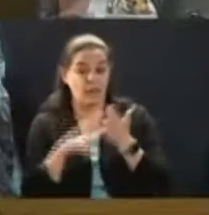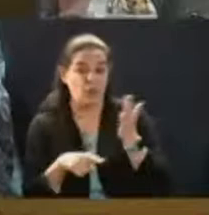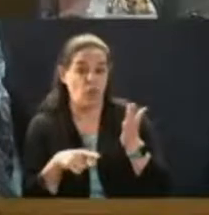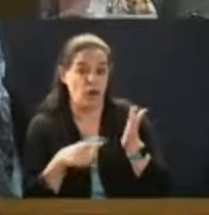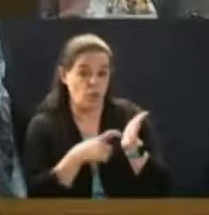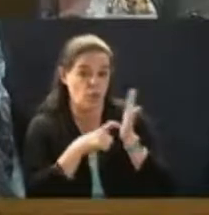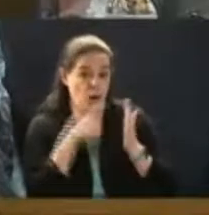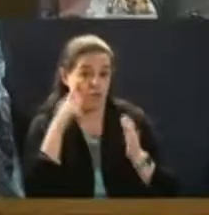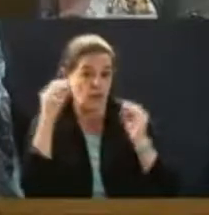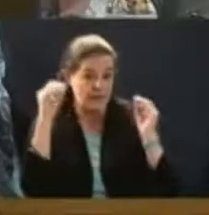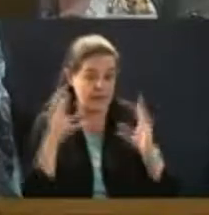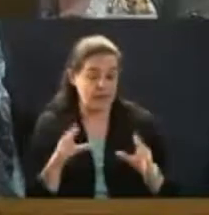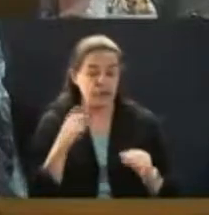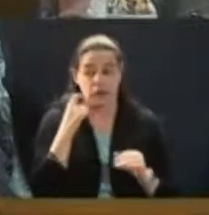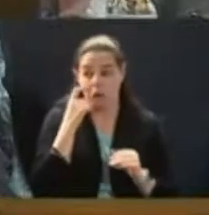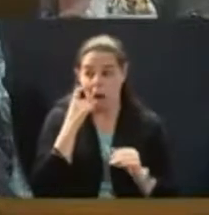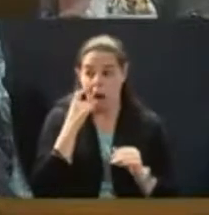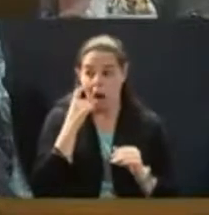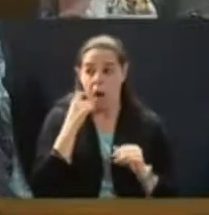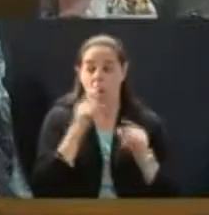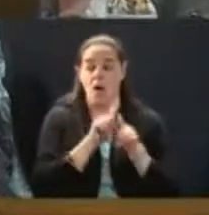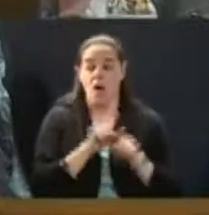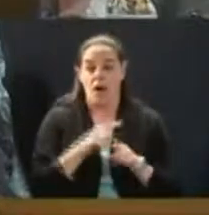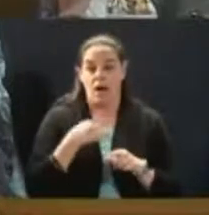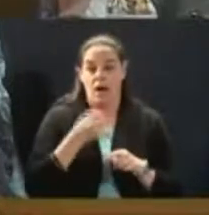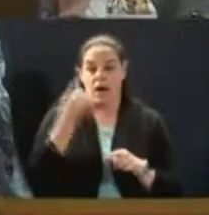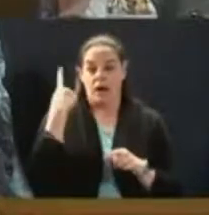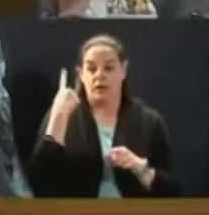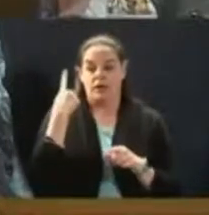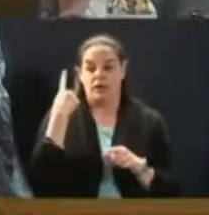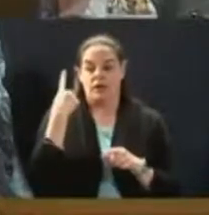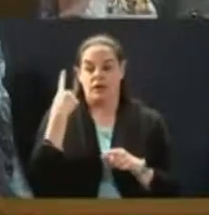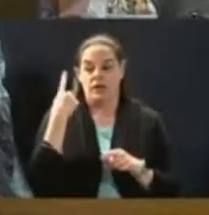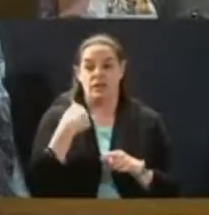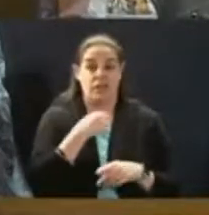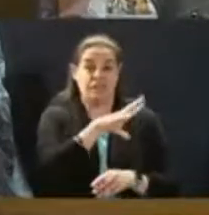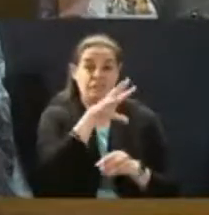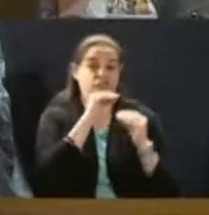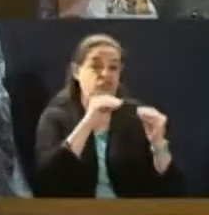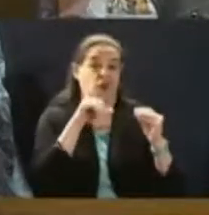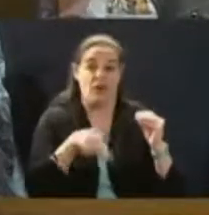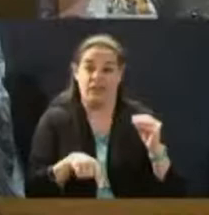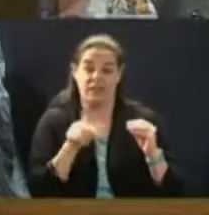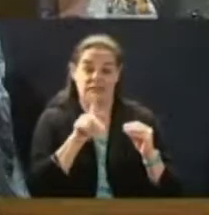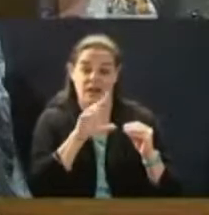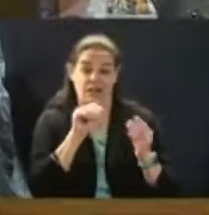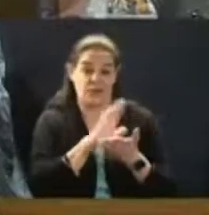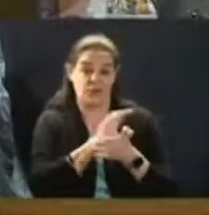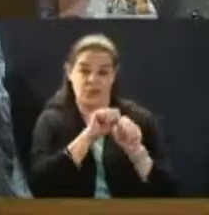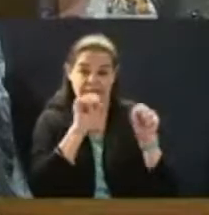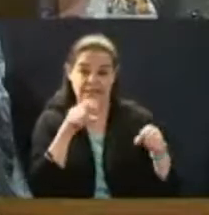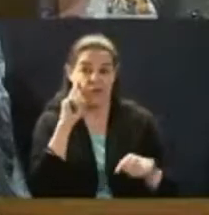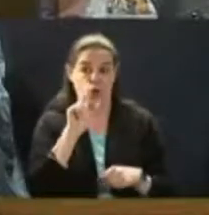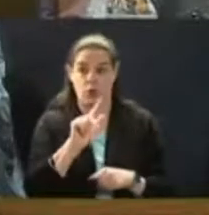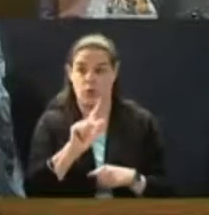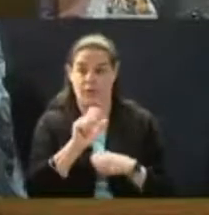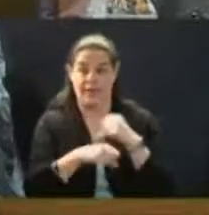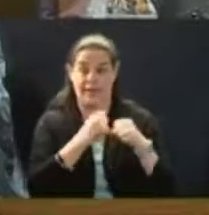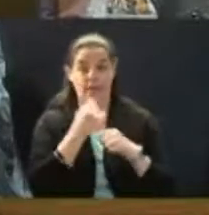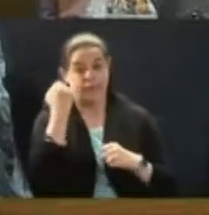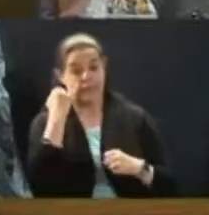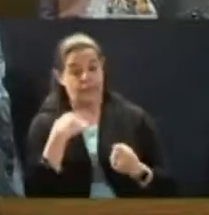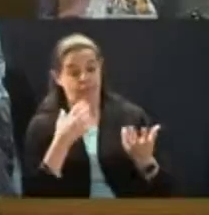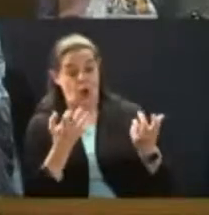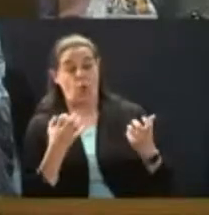teachers. I also understand that, having taught in this system for 23 years, if I had wanted to be off today,